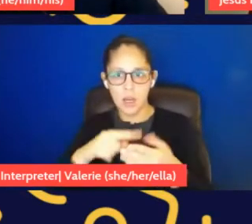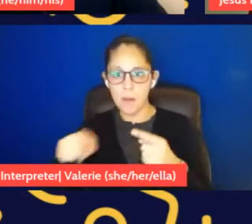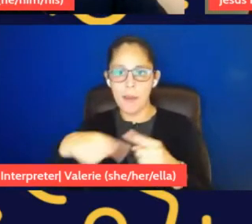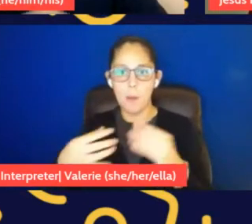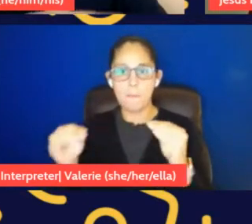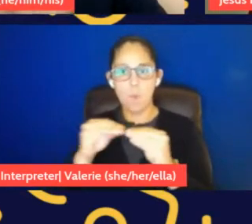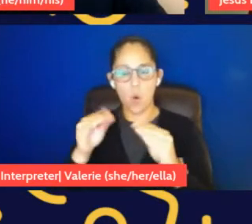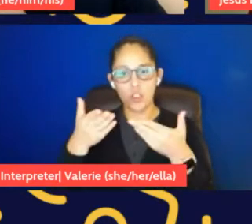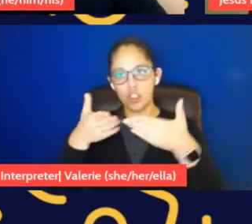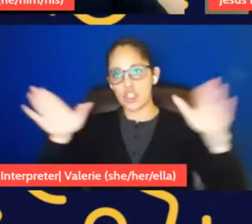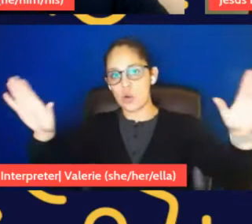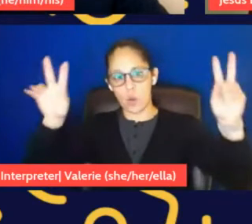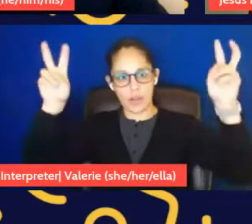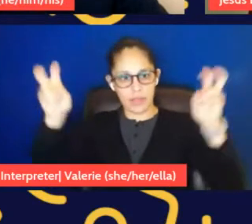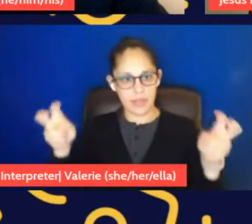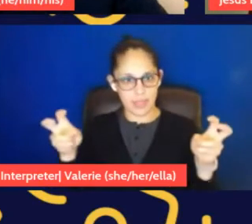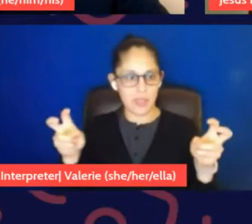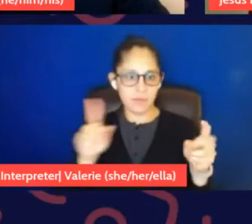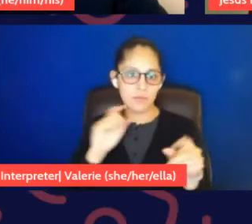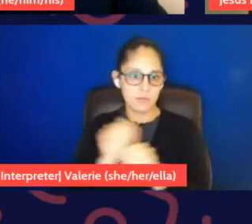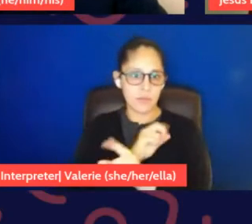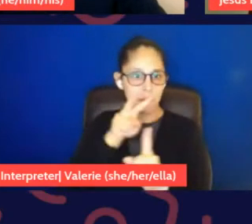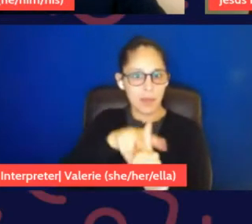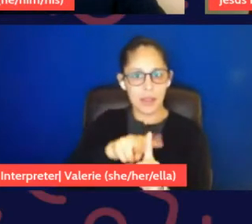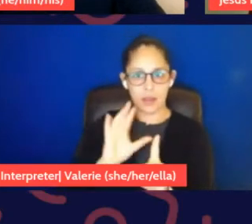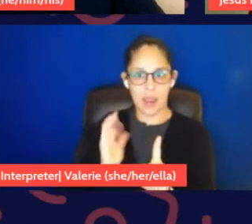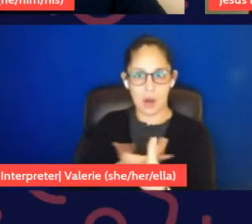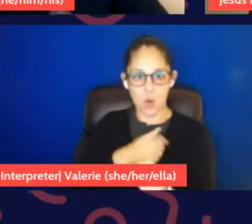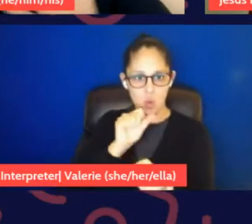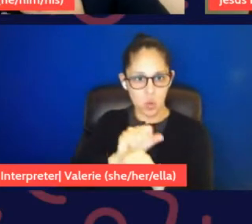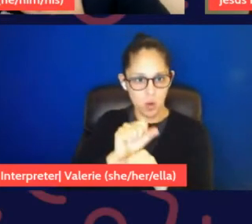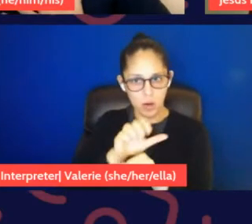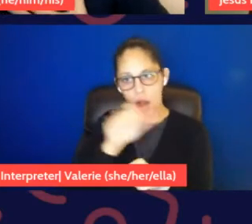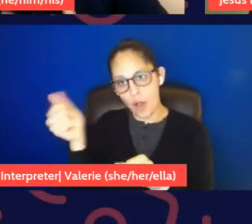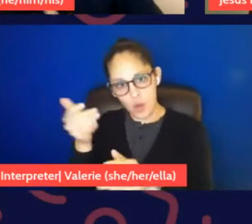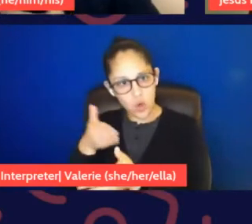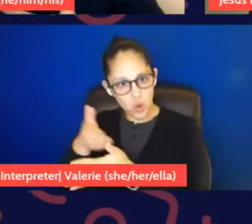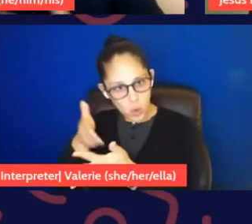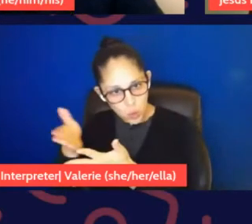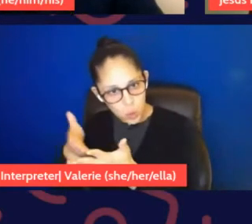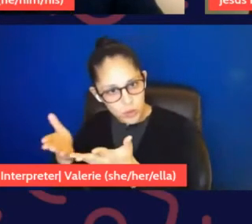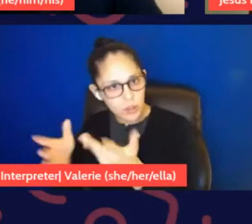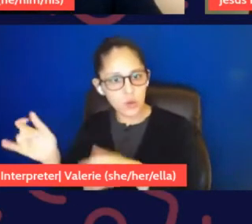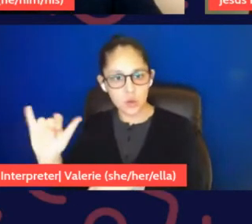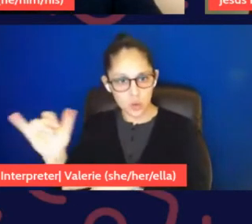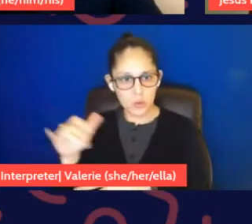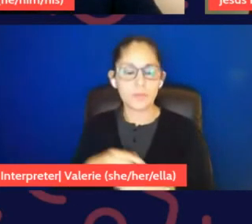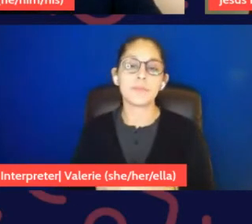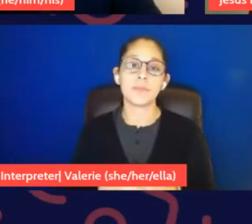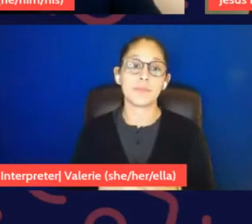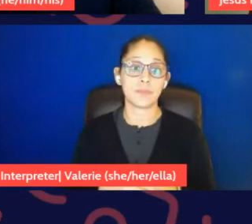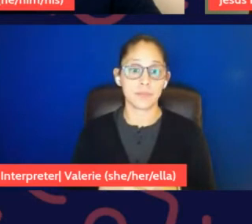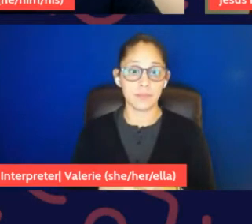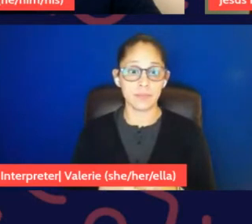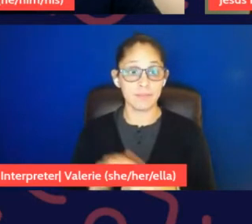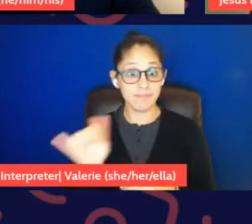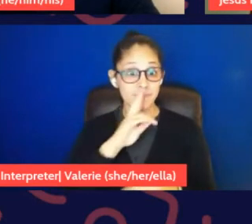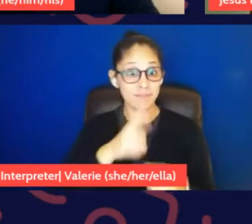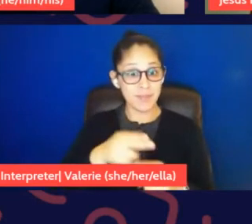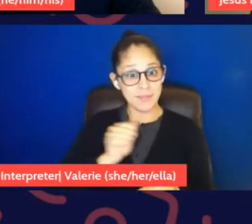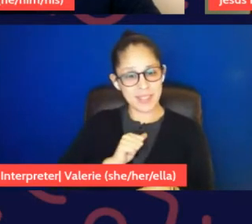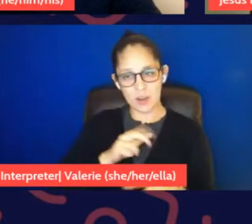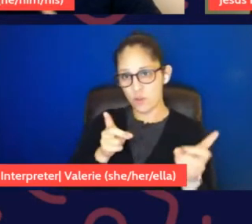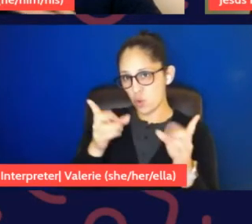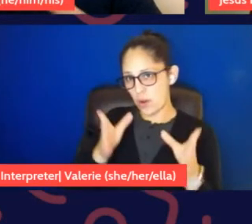work and our work across our careers and elsewhere. So I'll just say, so like I said, I'm a director and